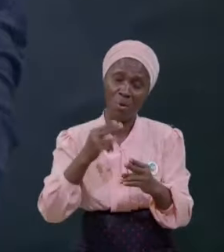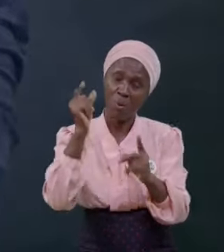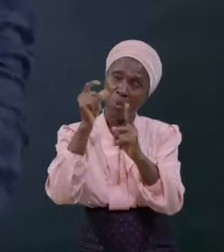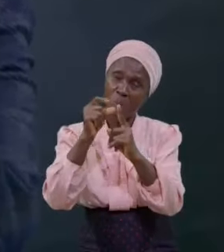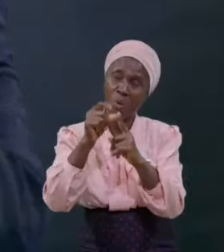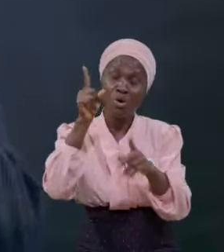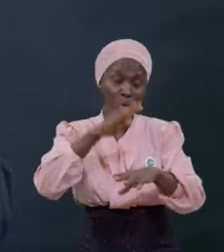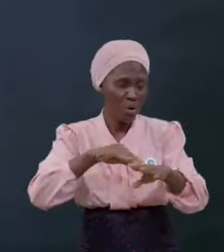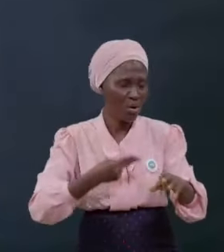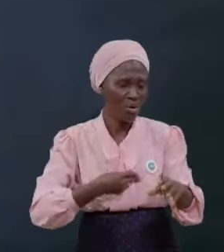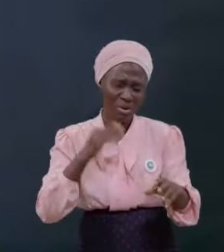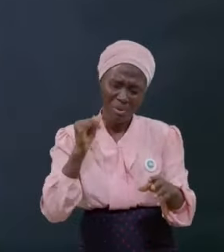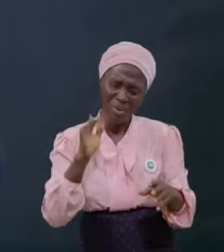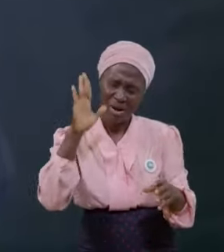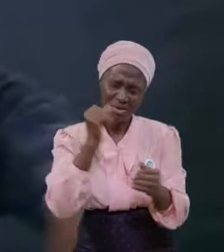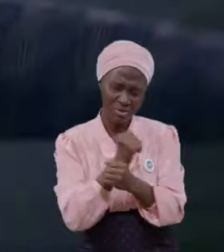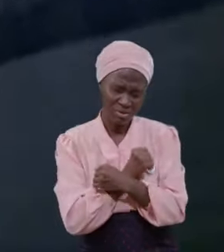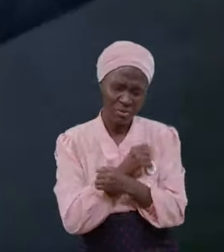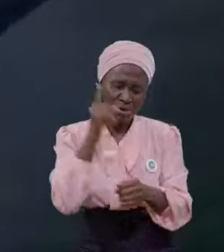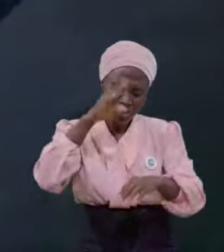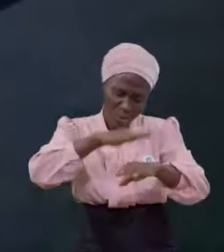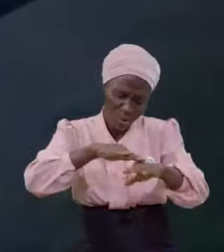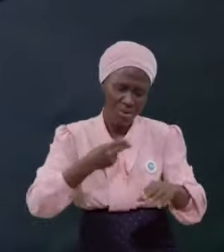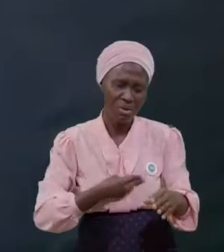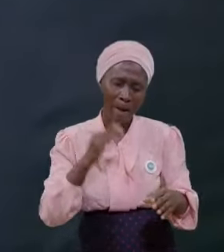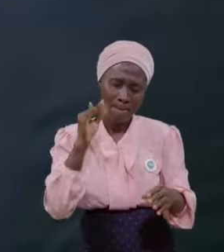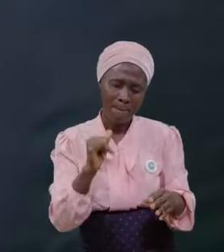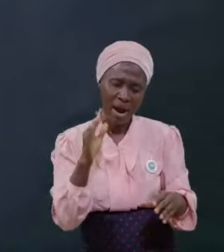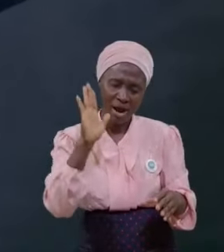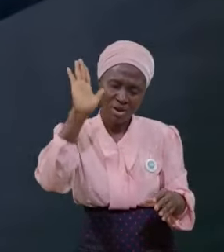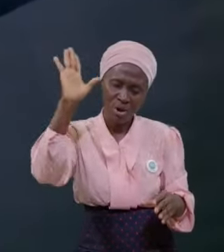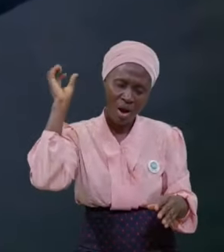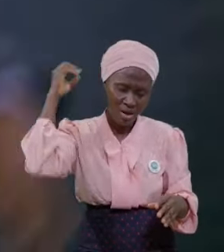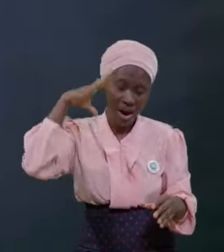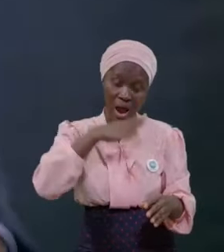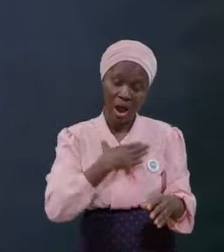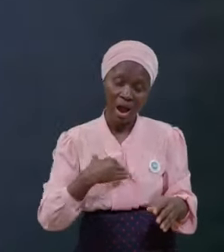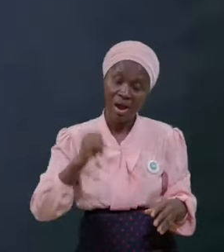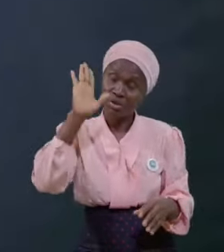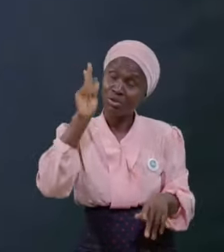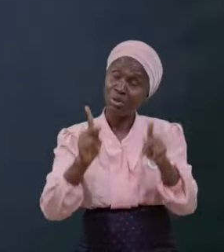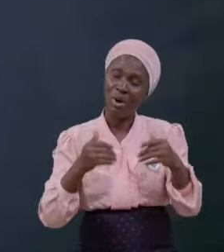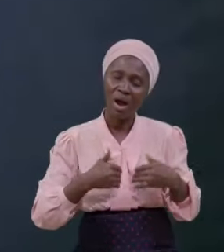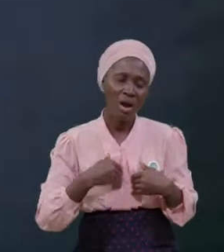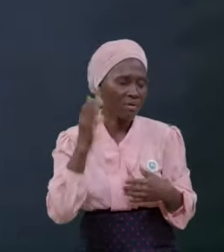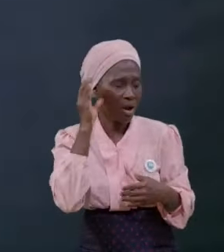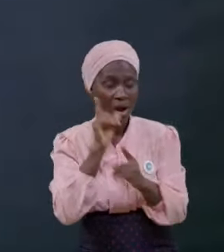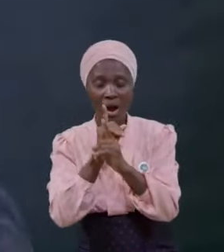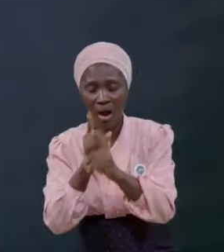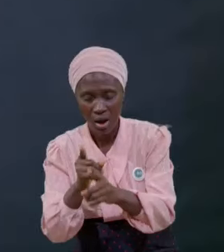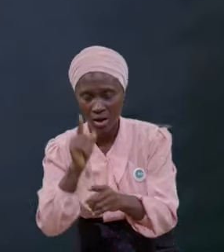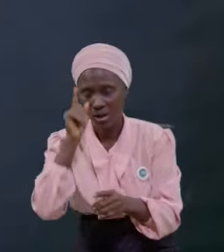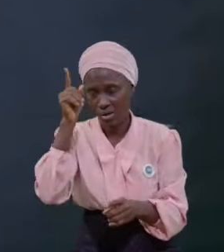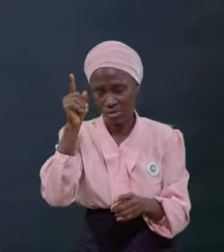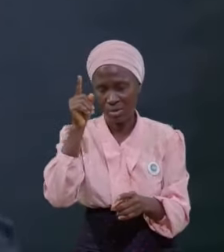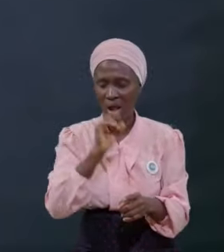by your grace, and your people have responded. I pray, Lord, you convert them, you change